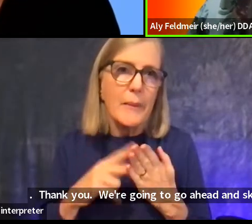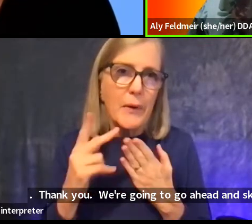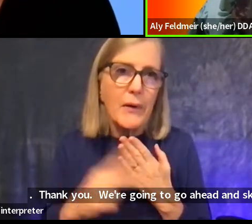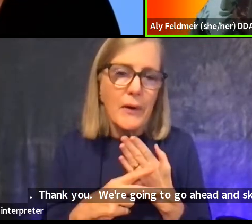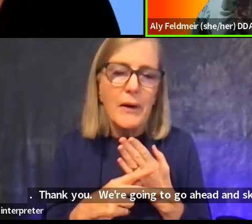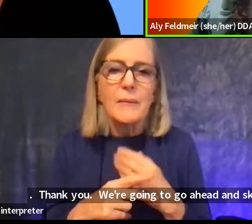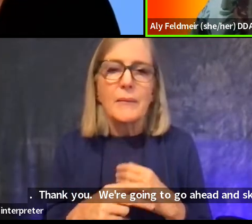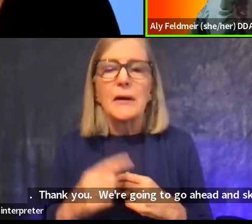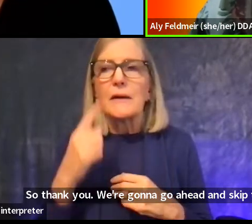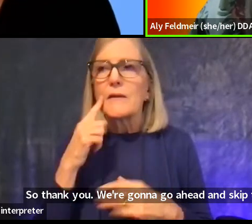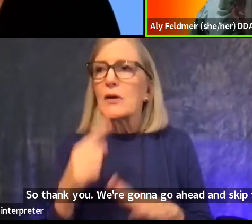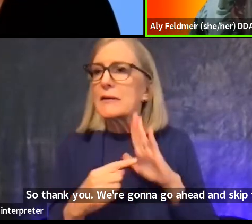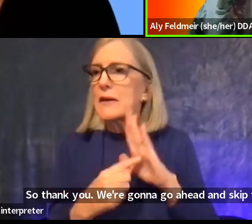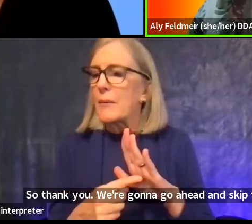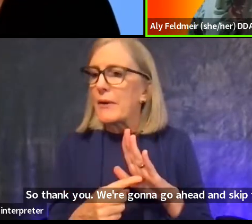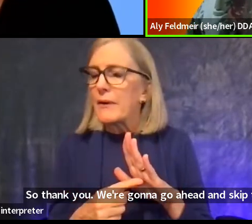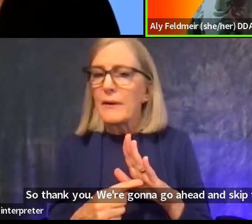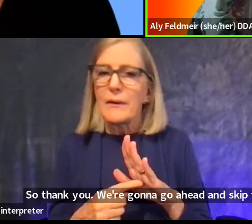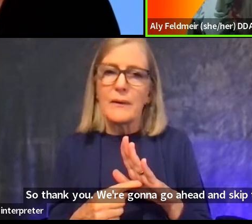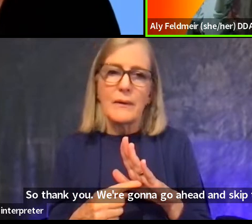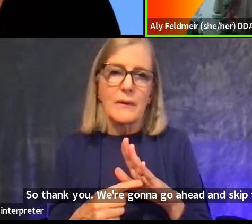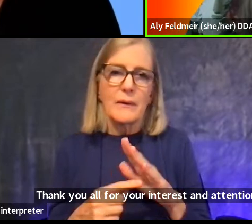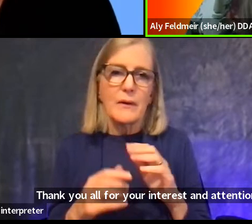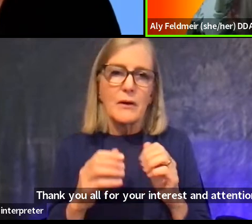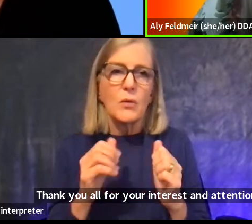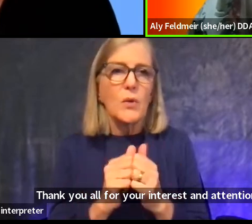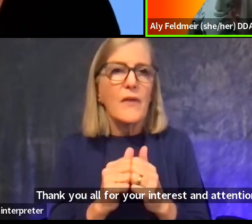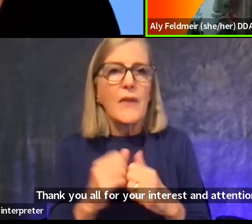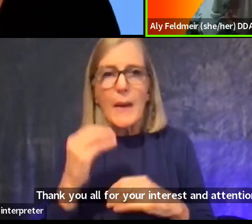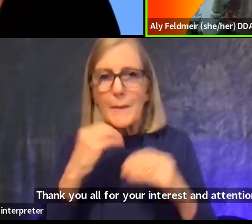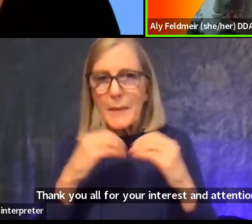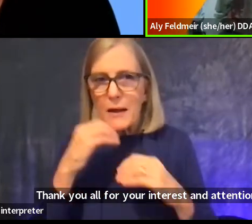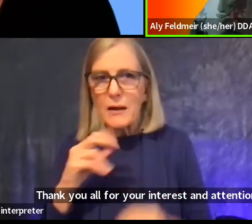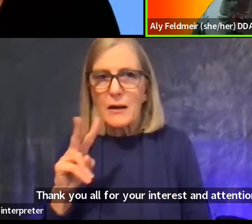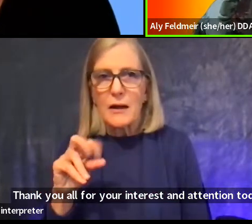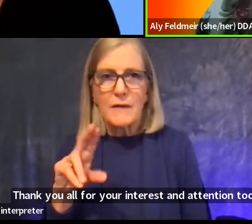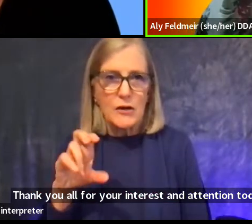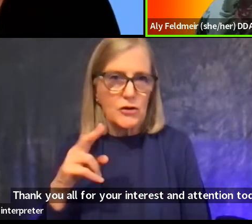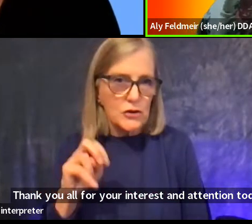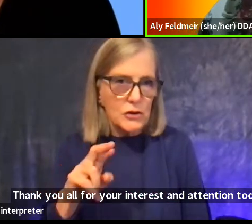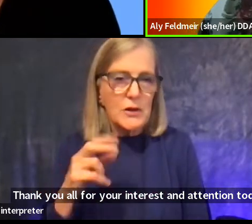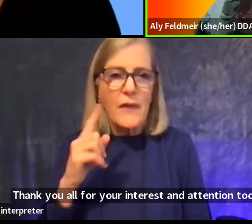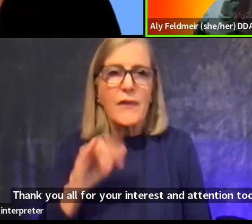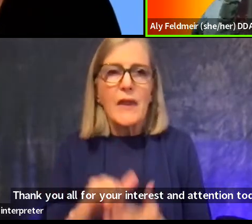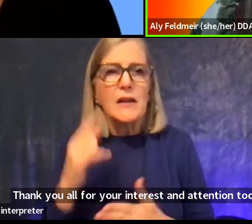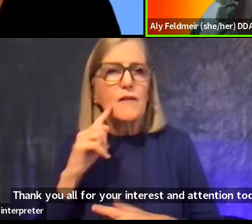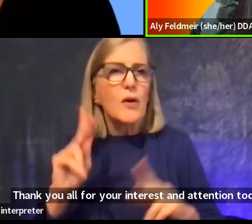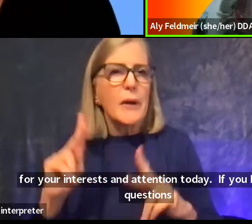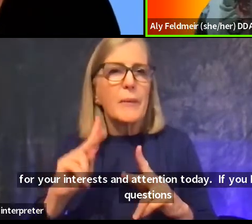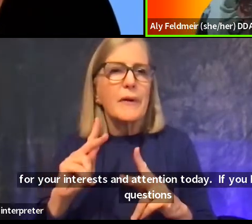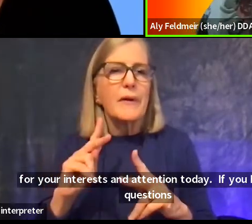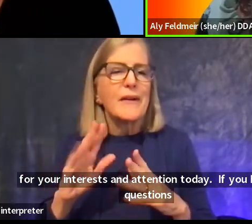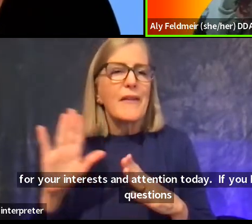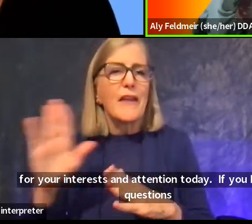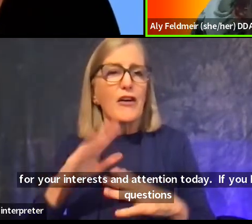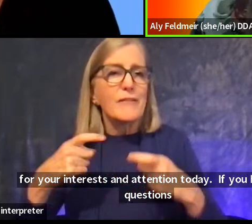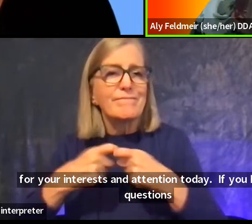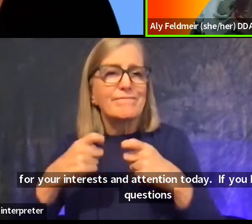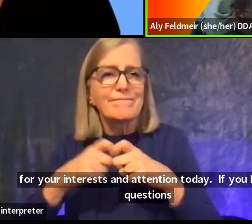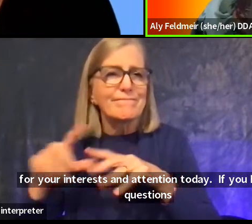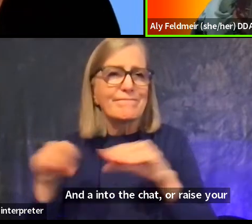For instance, with the meal vouchers, gift cards, those will be for people who have lost power and they're